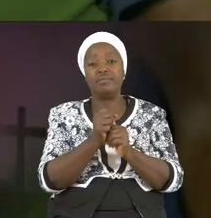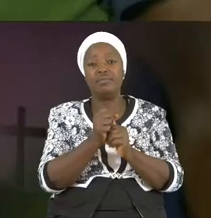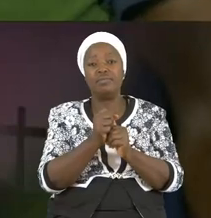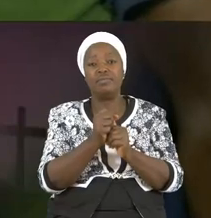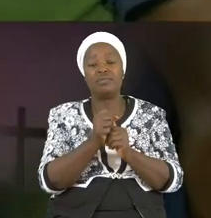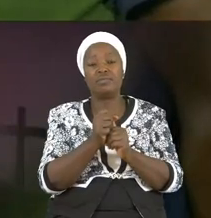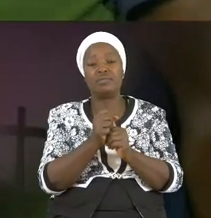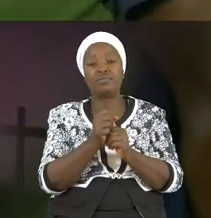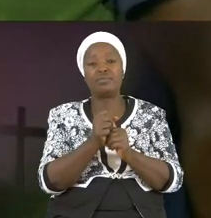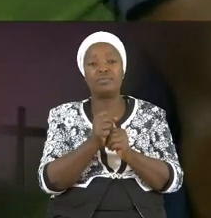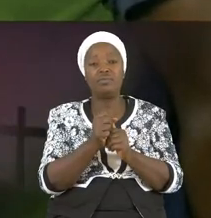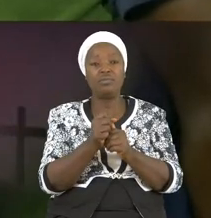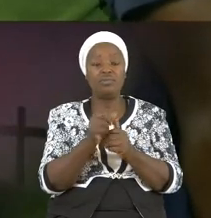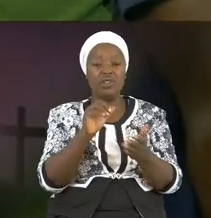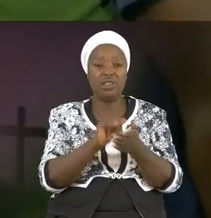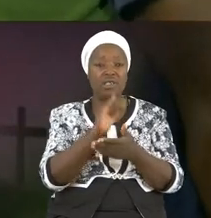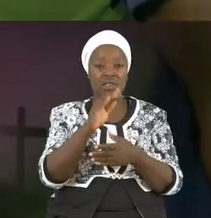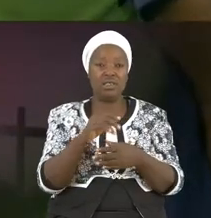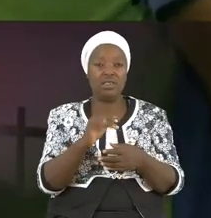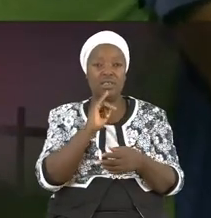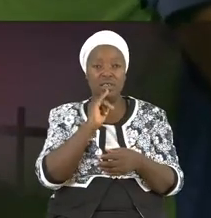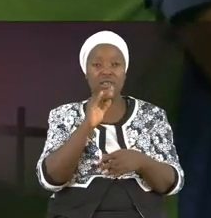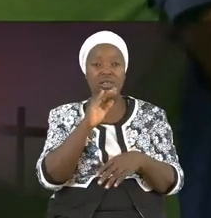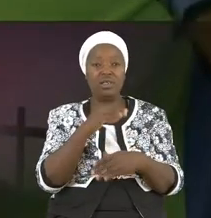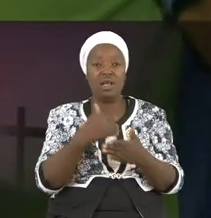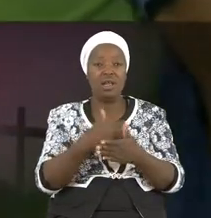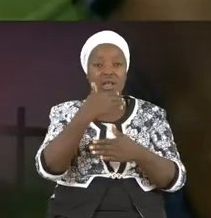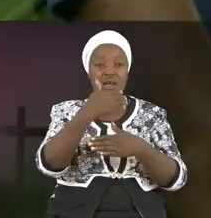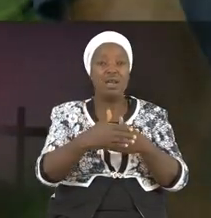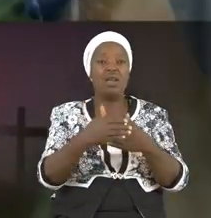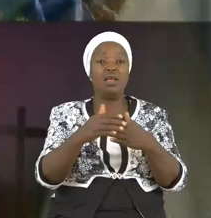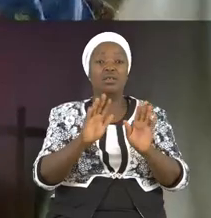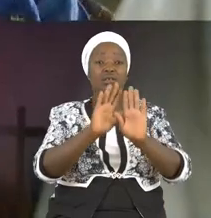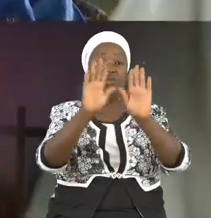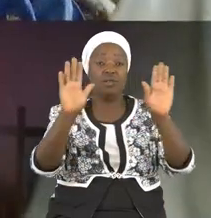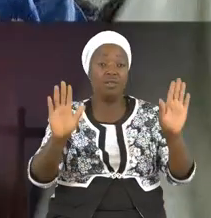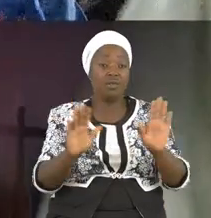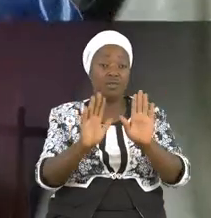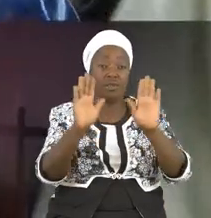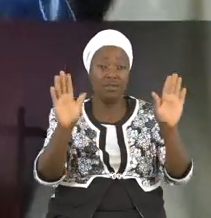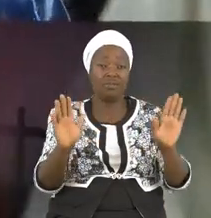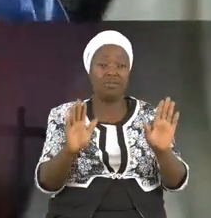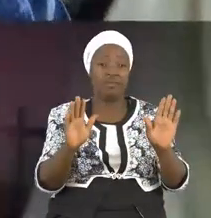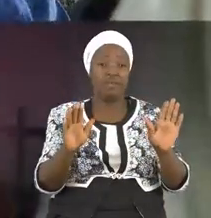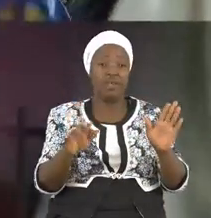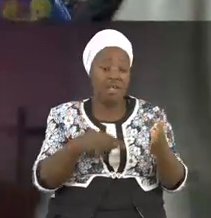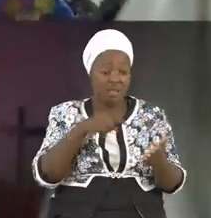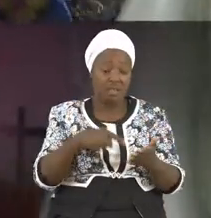next Sunday. That's this coming, this week Sunday. By 3